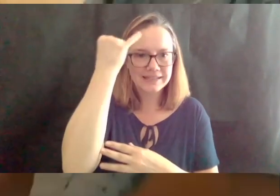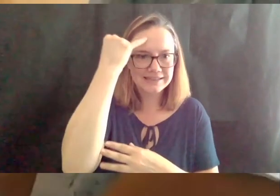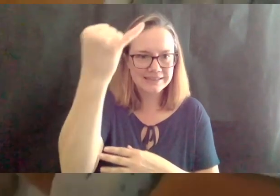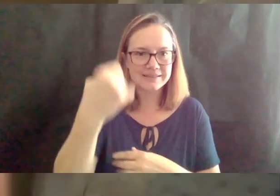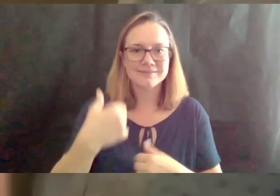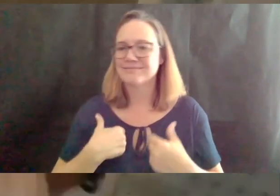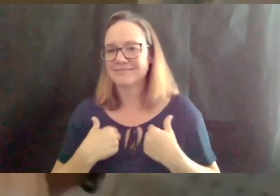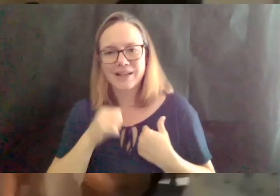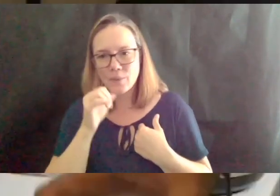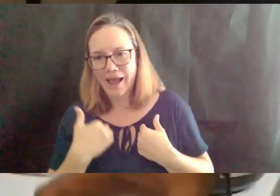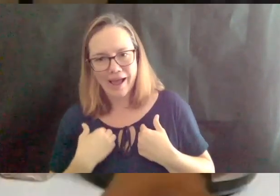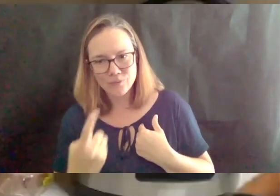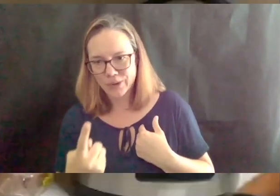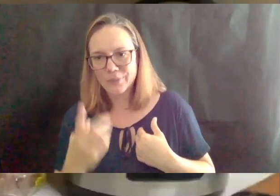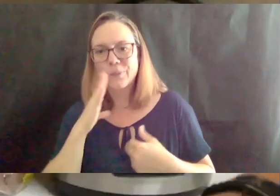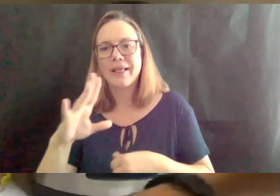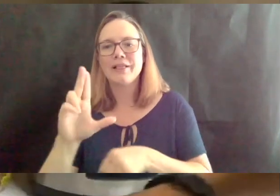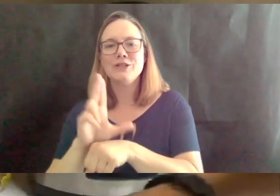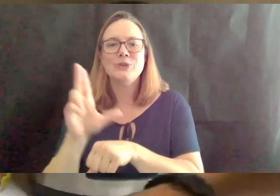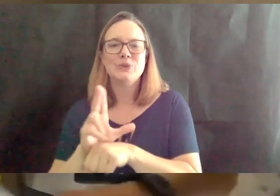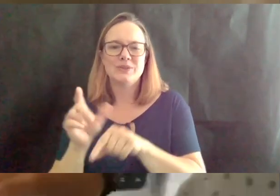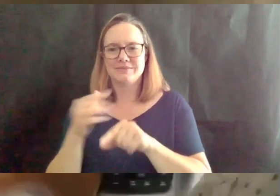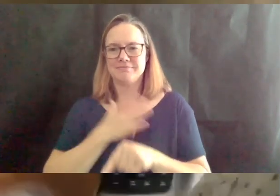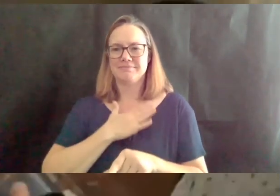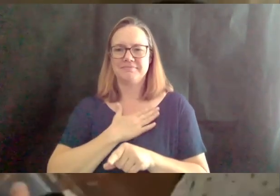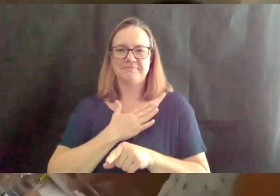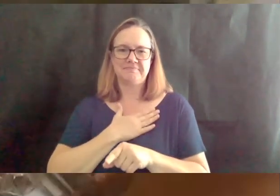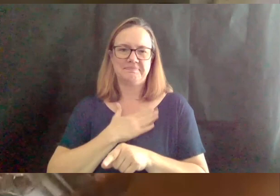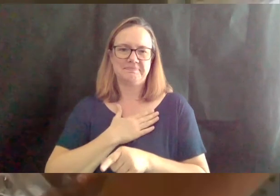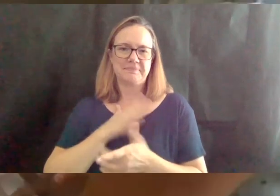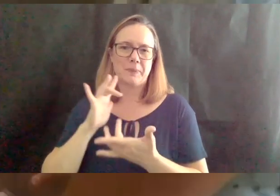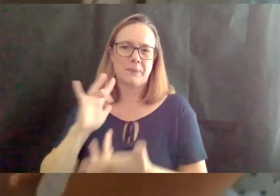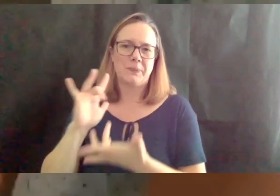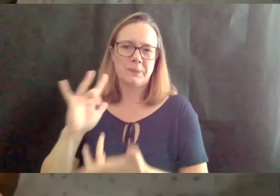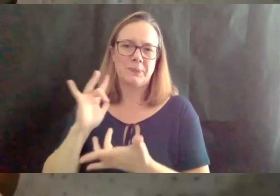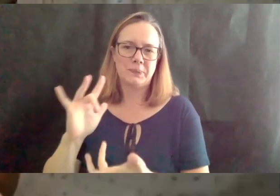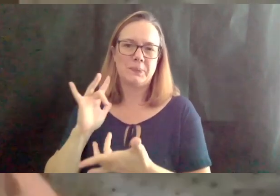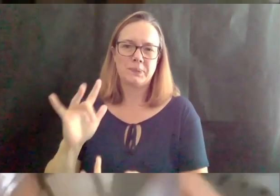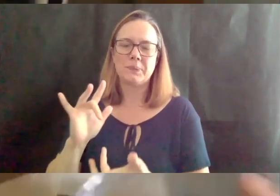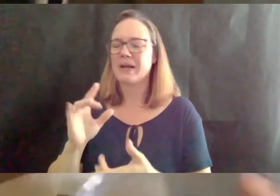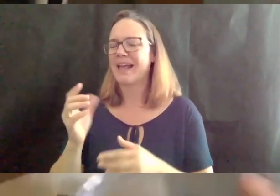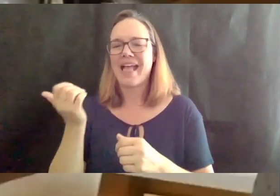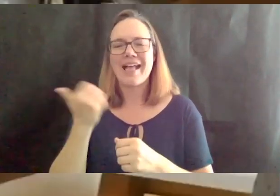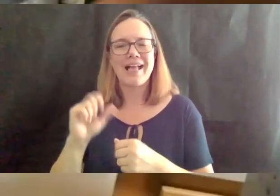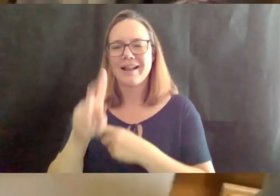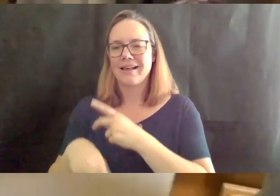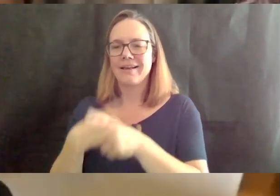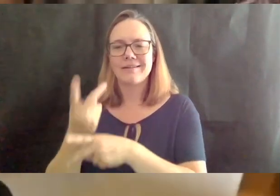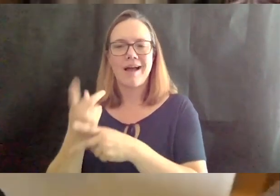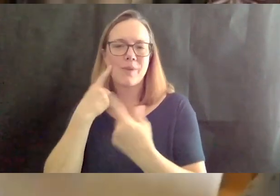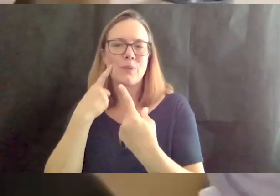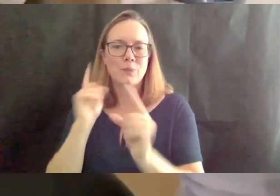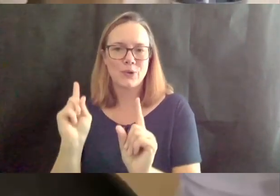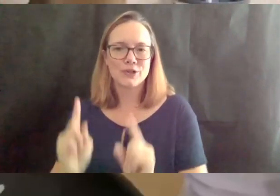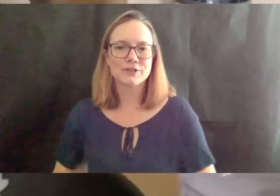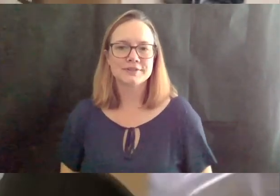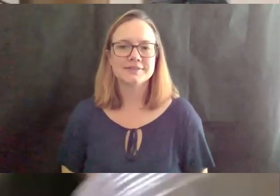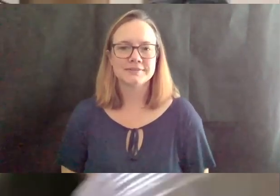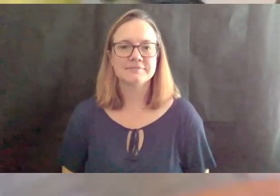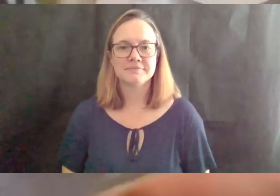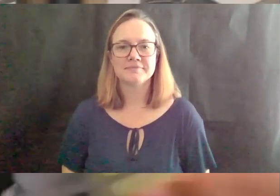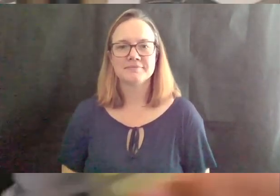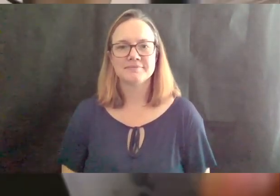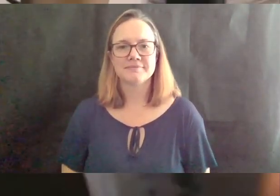we're going to be using a NutriBullet, or you can really use any sort of blender that you just have at home.